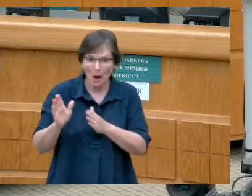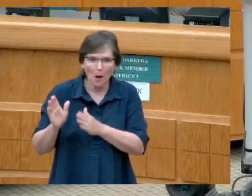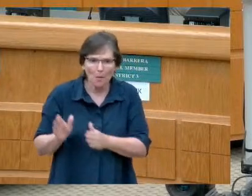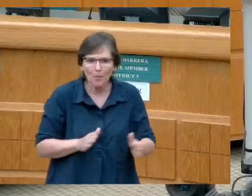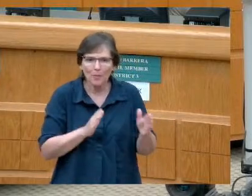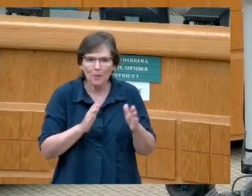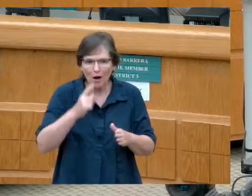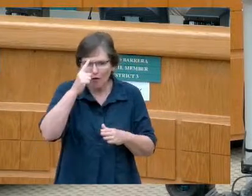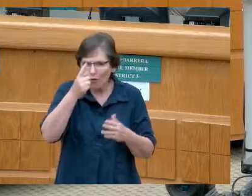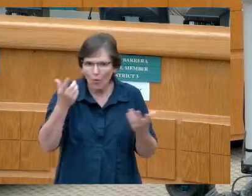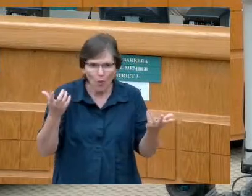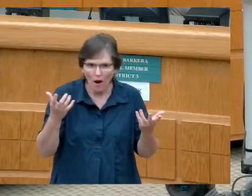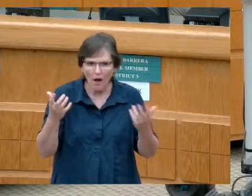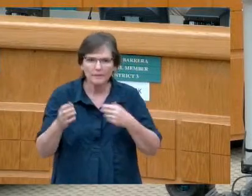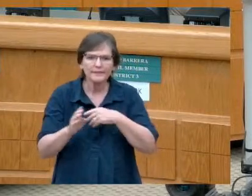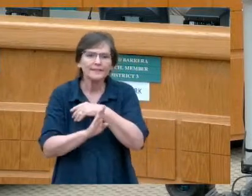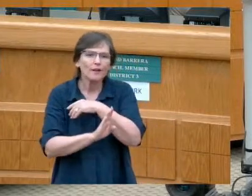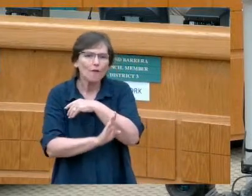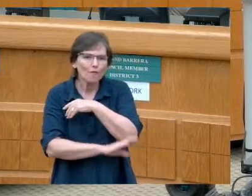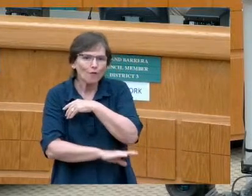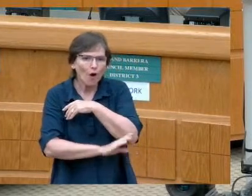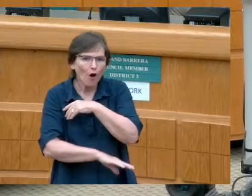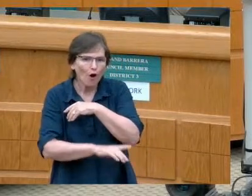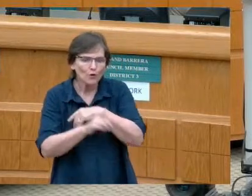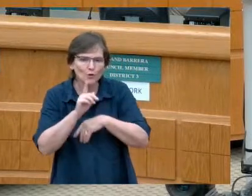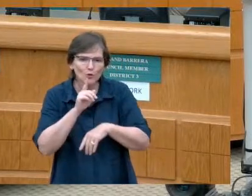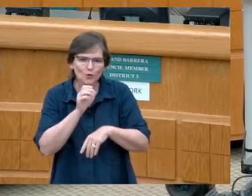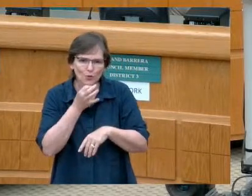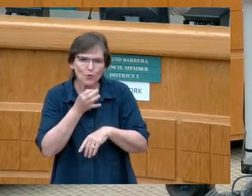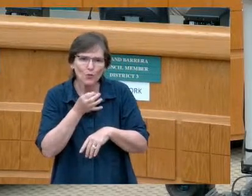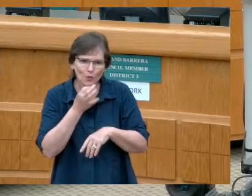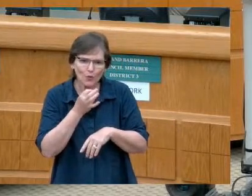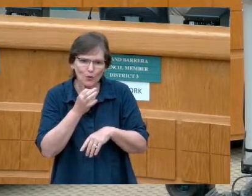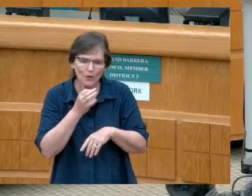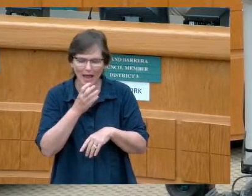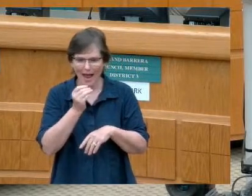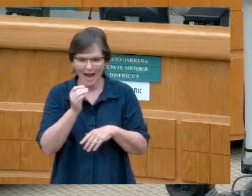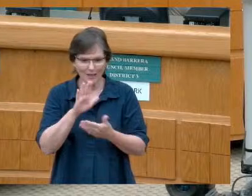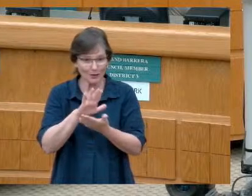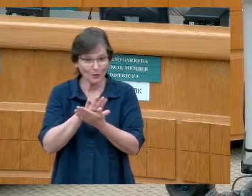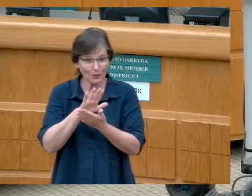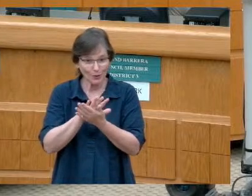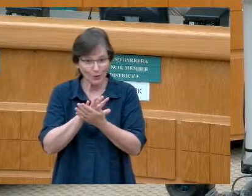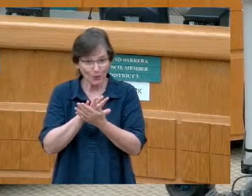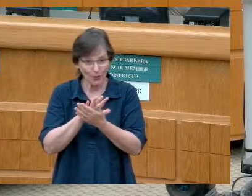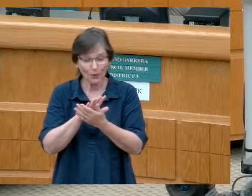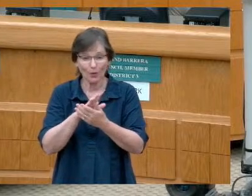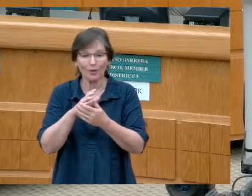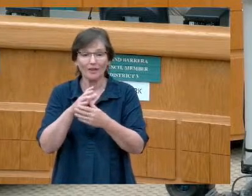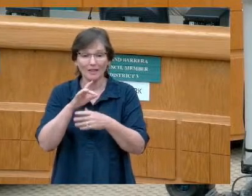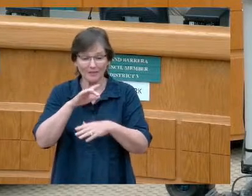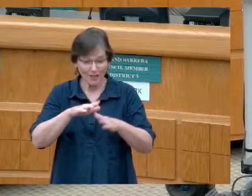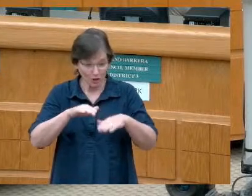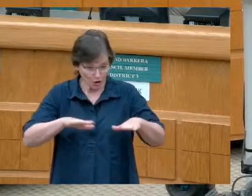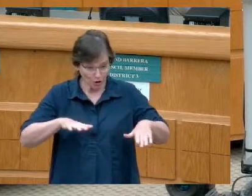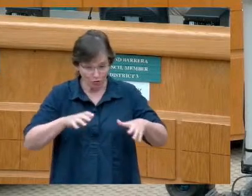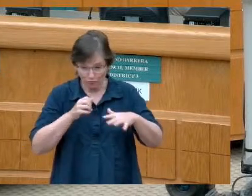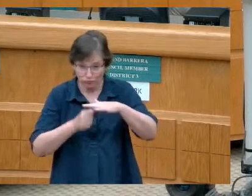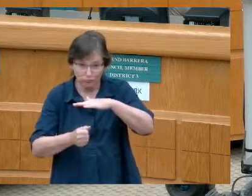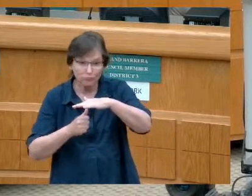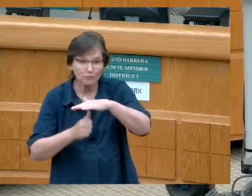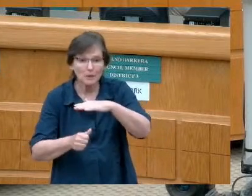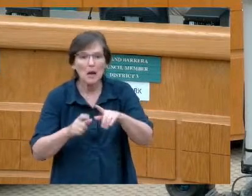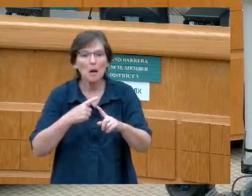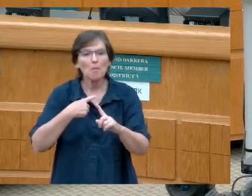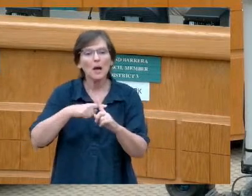With fall around the corner and back to in-school face-to-face instruction and flu season